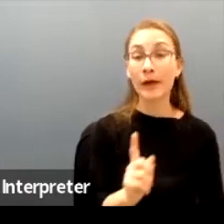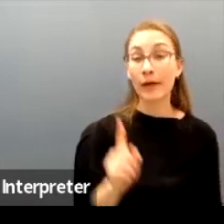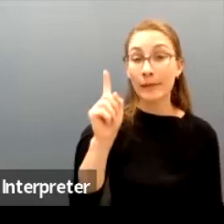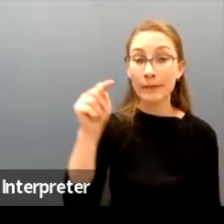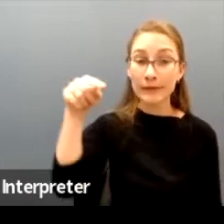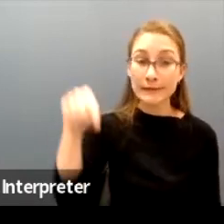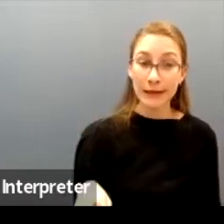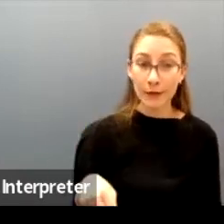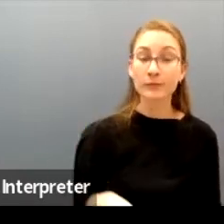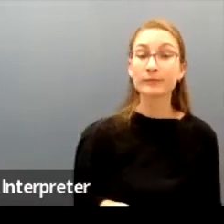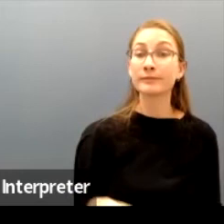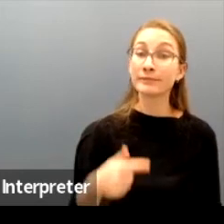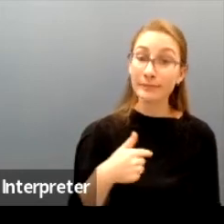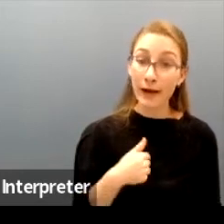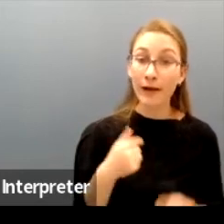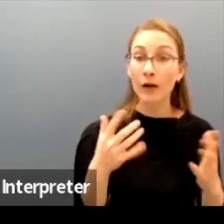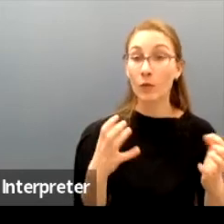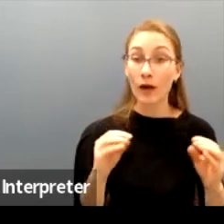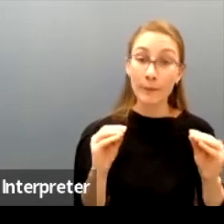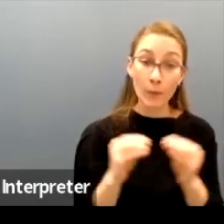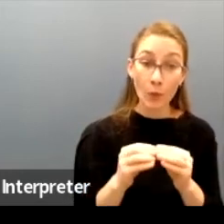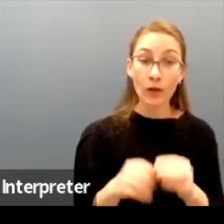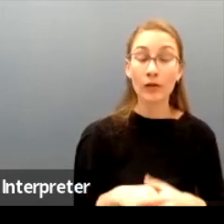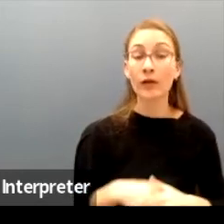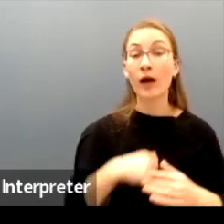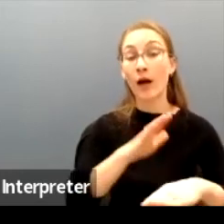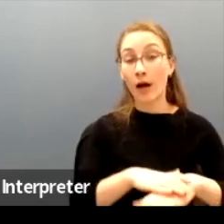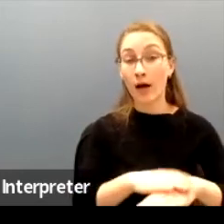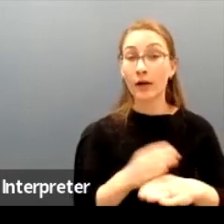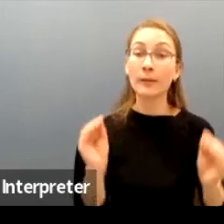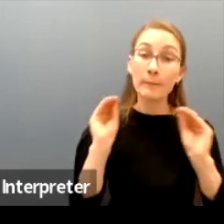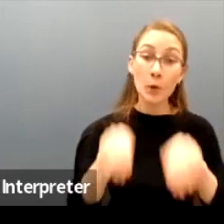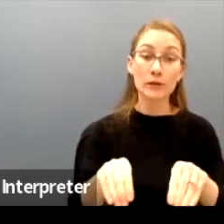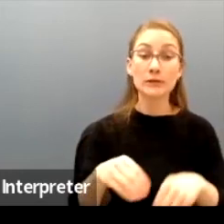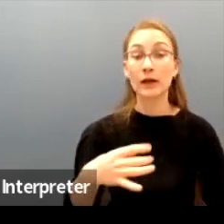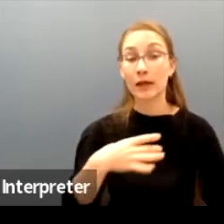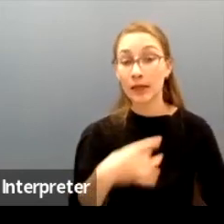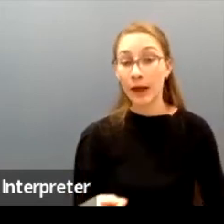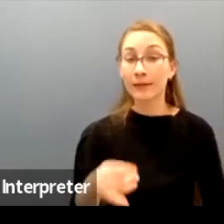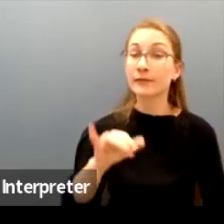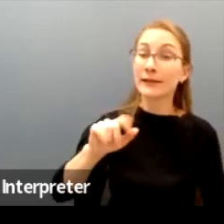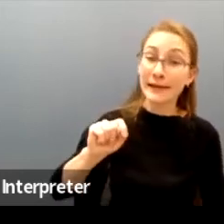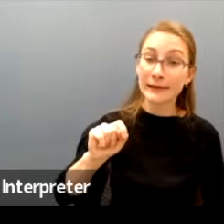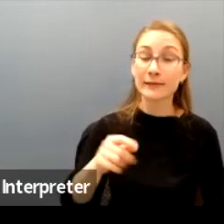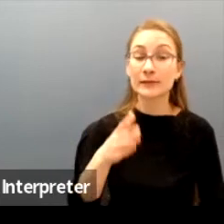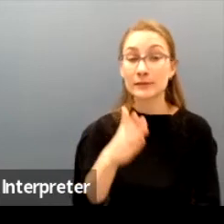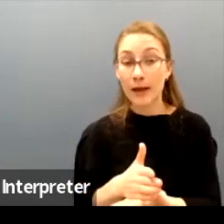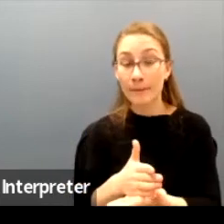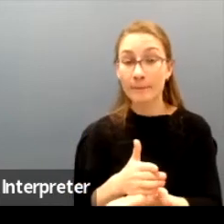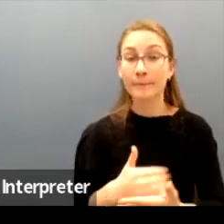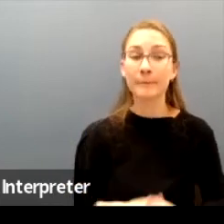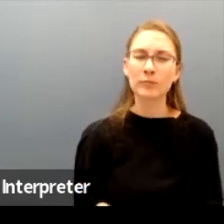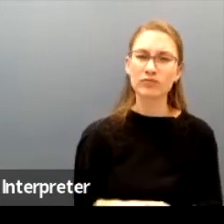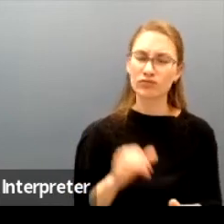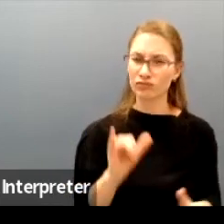down, I want more, on, put, like, it, stop. So these are a whole bunch of core words